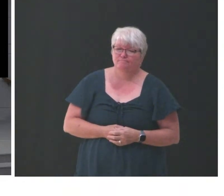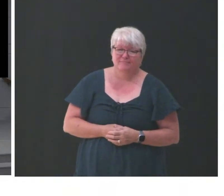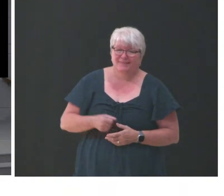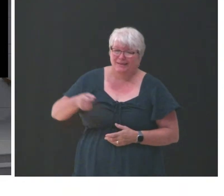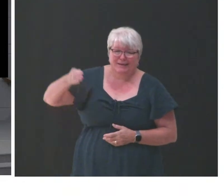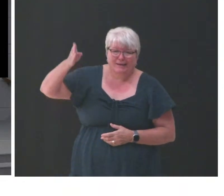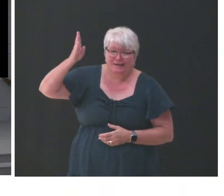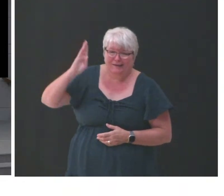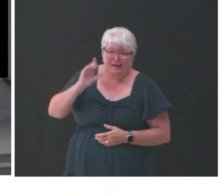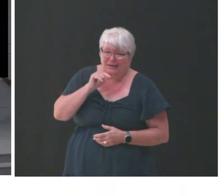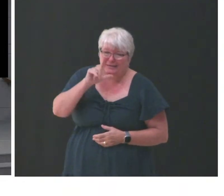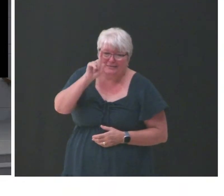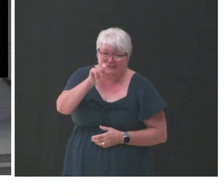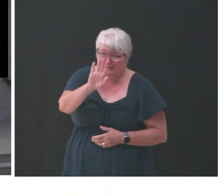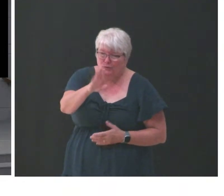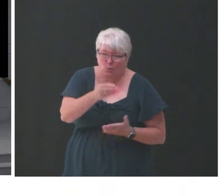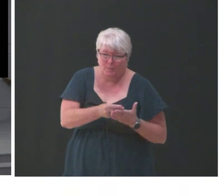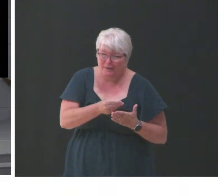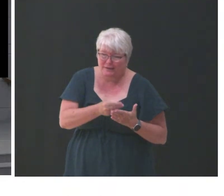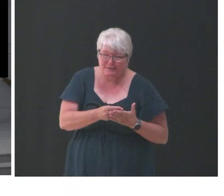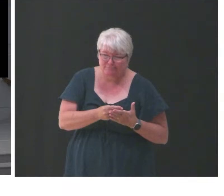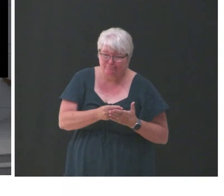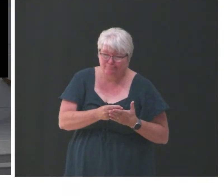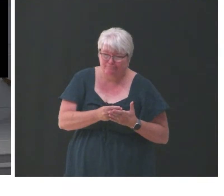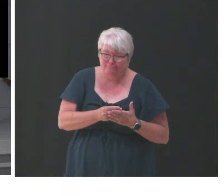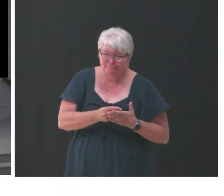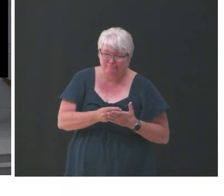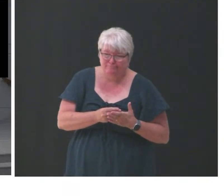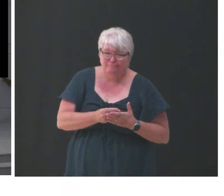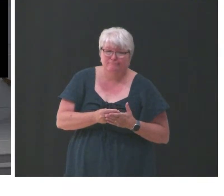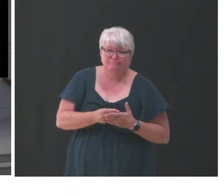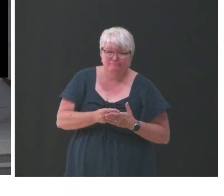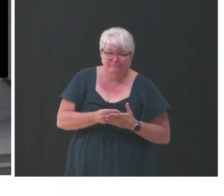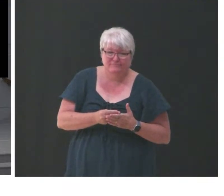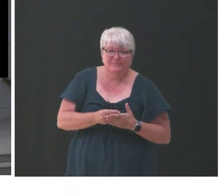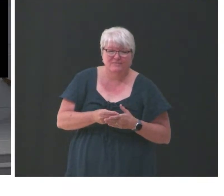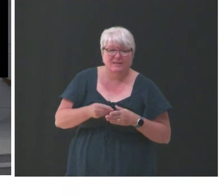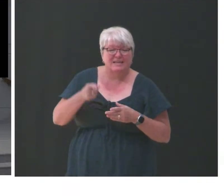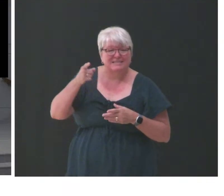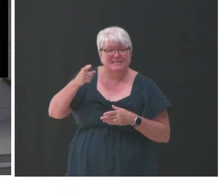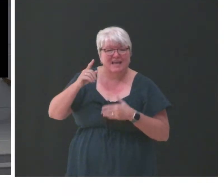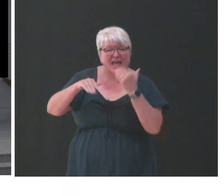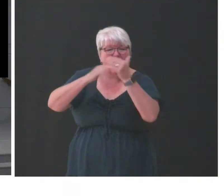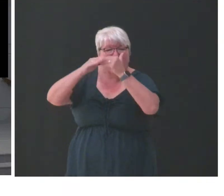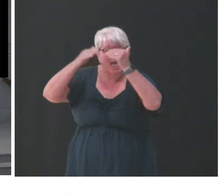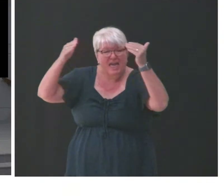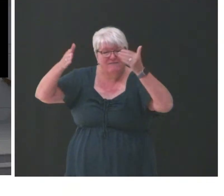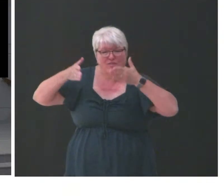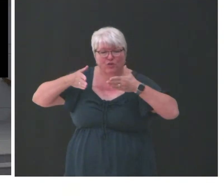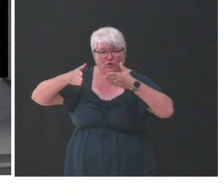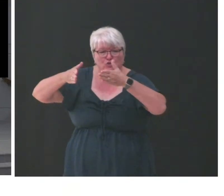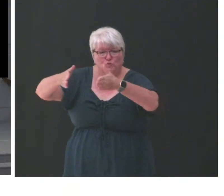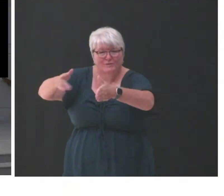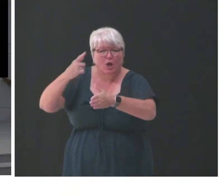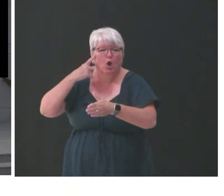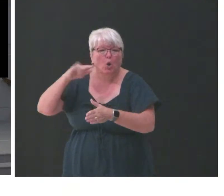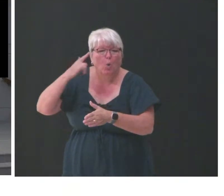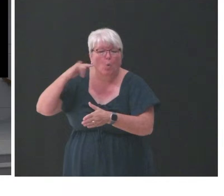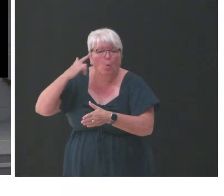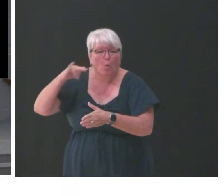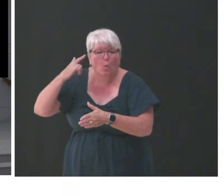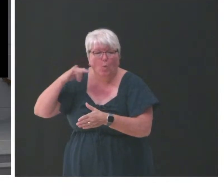God doesn't need your money. Heaven says the streets are paved with gold in